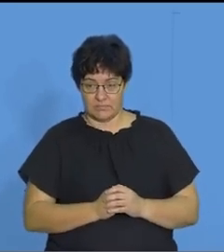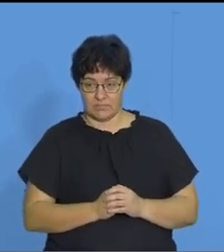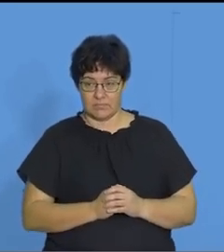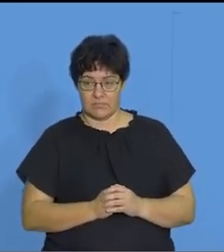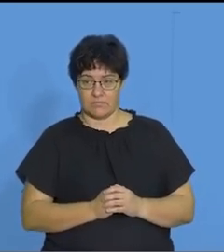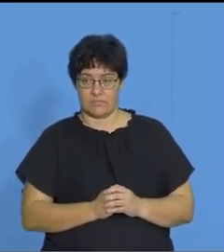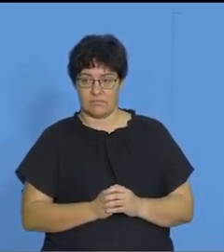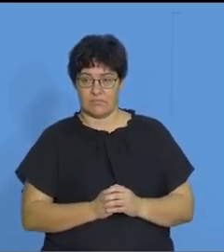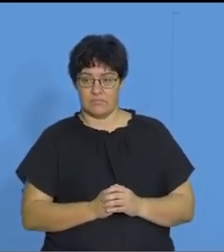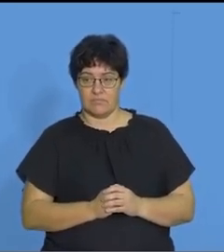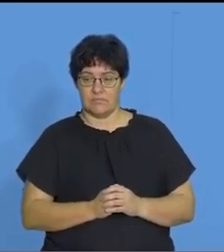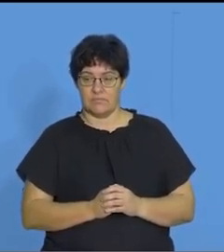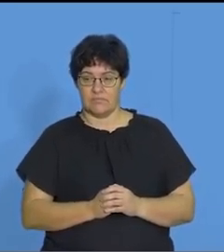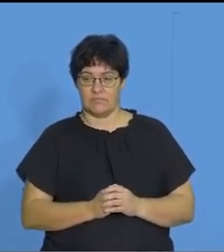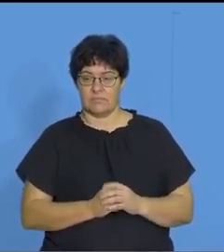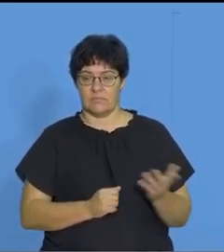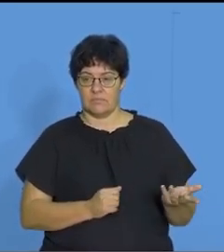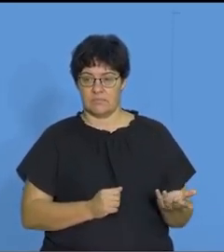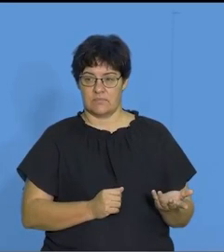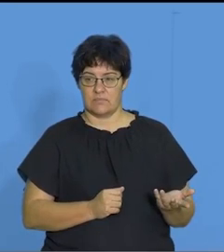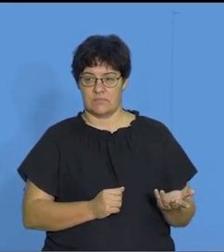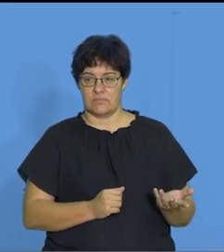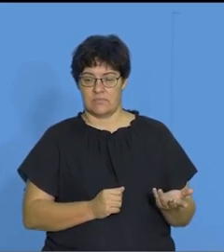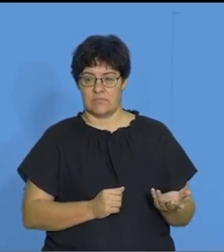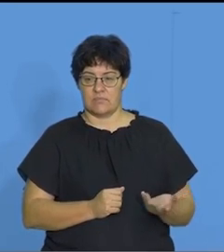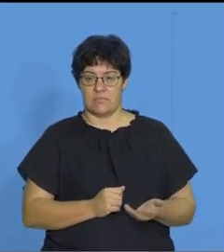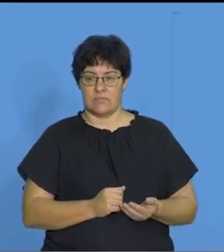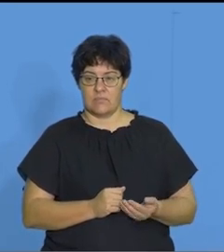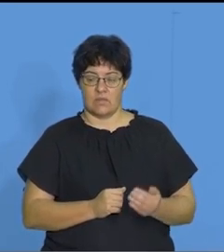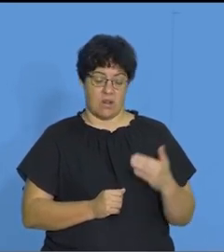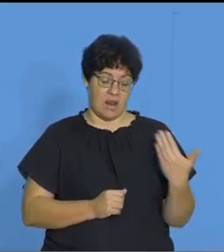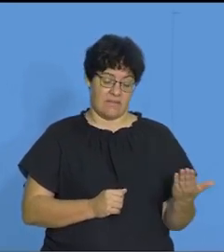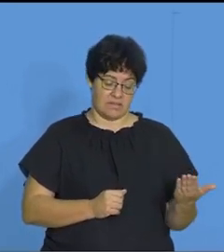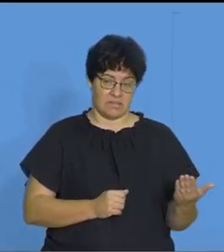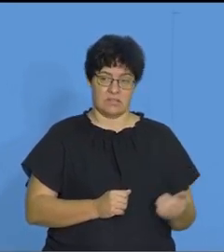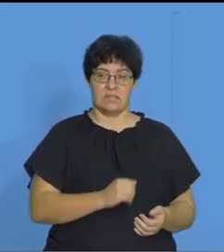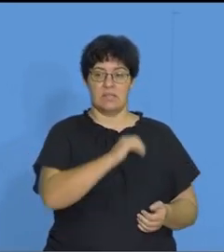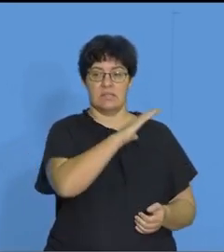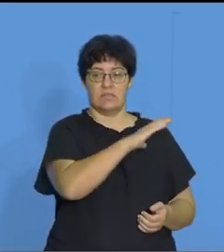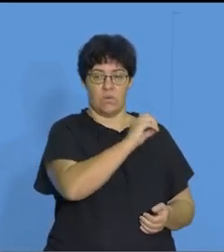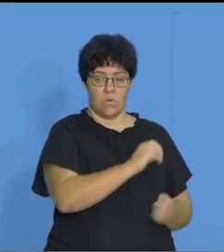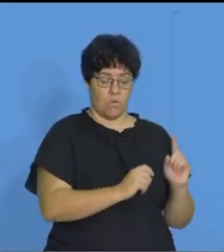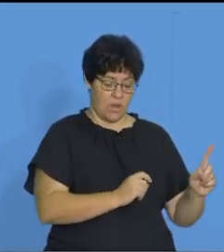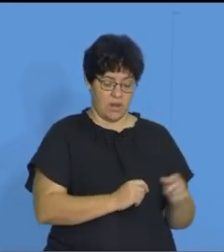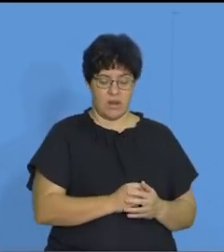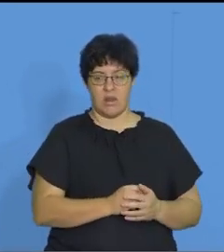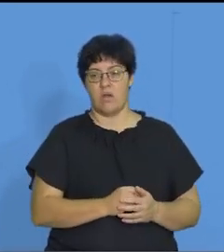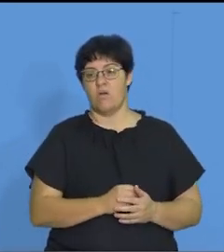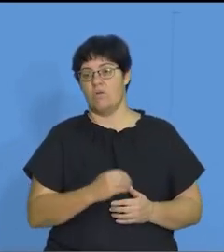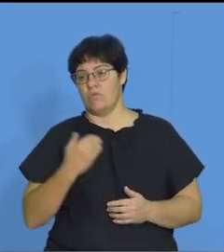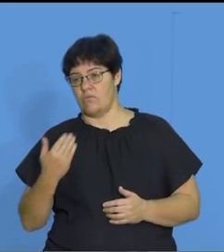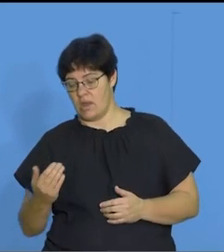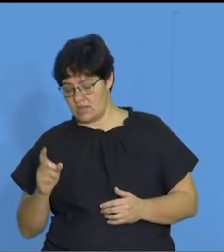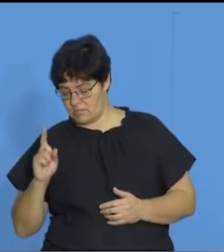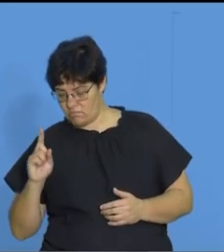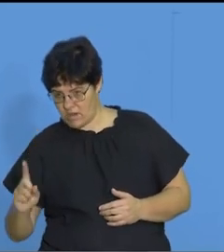or not, right? So the ratio, the carbon on the left, it's 1, on the right, it's 1,